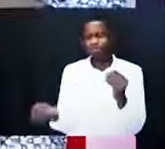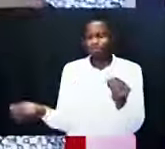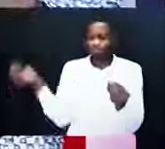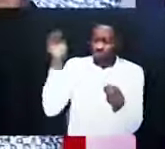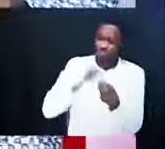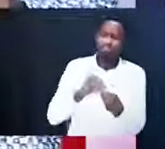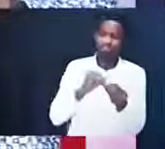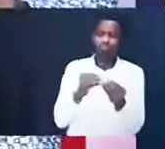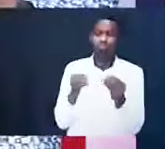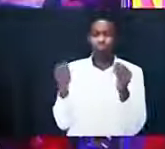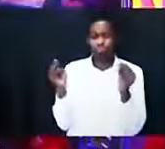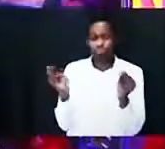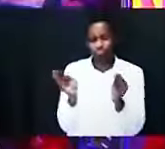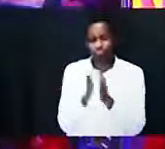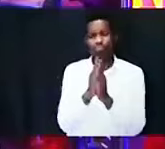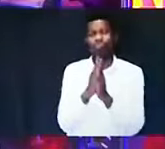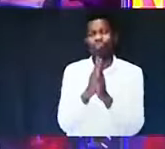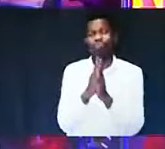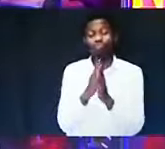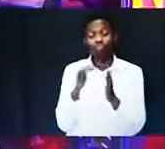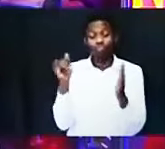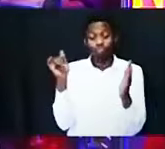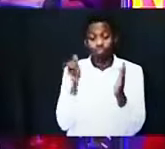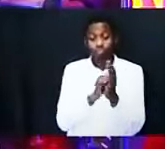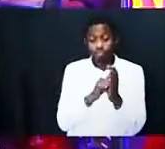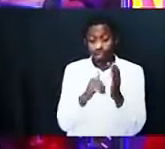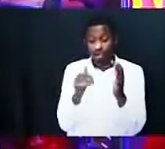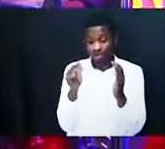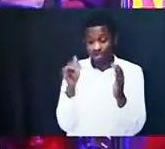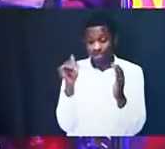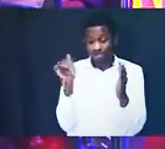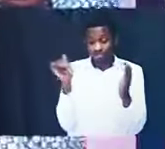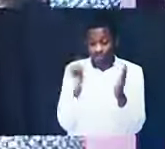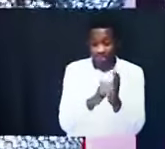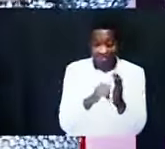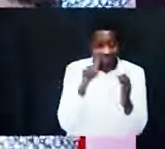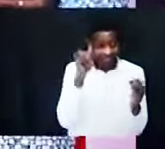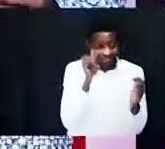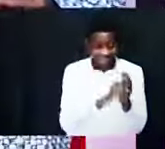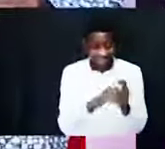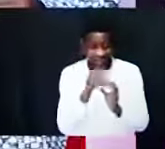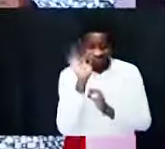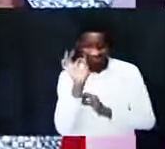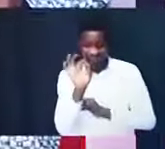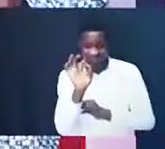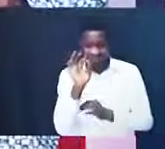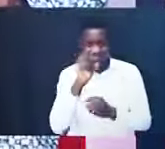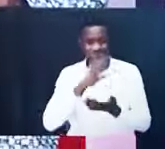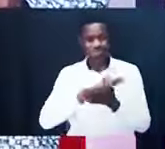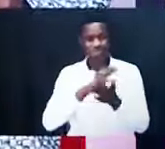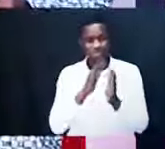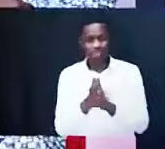prayer to be able to create the needed effects.